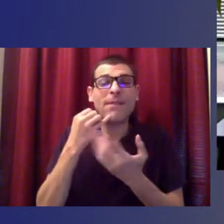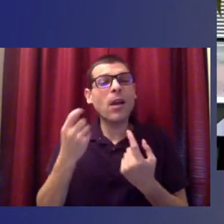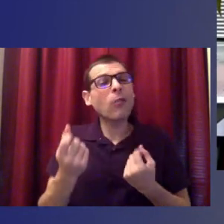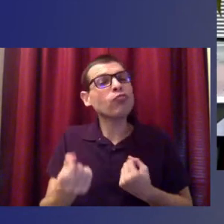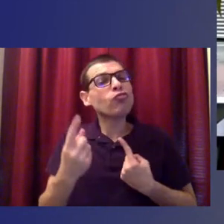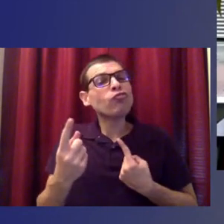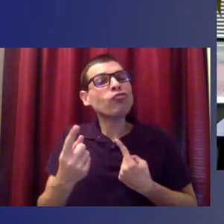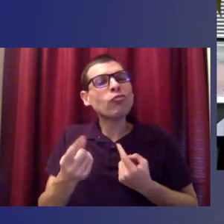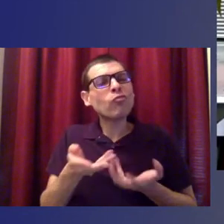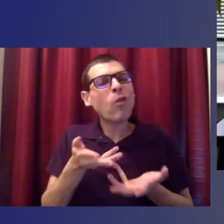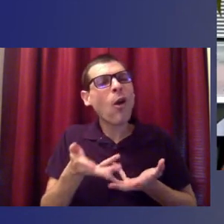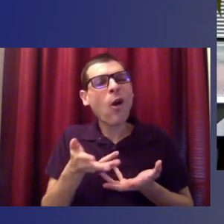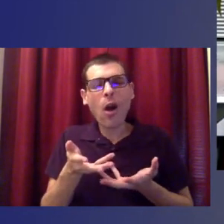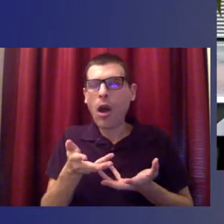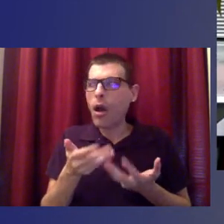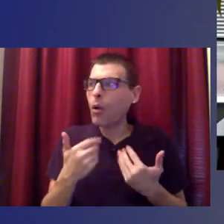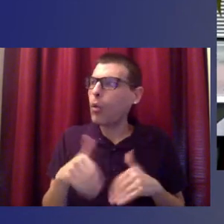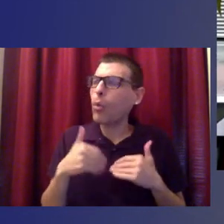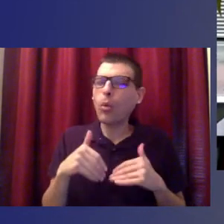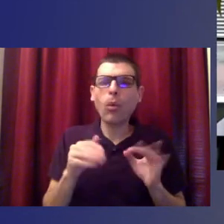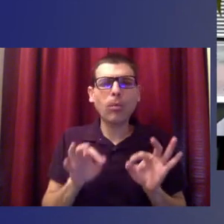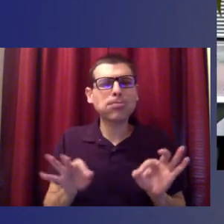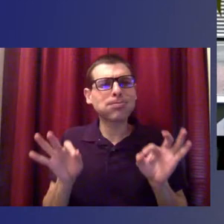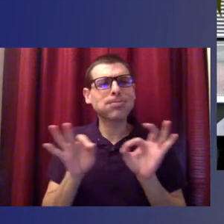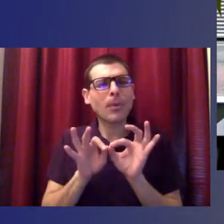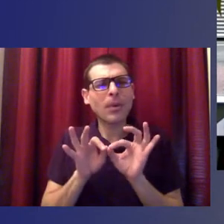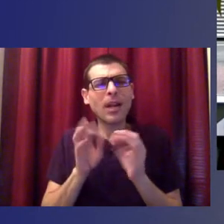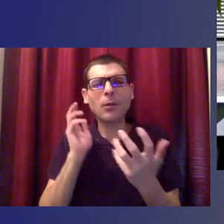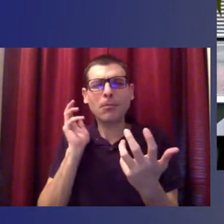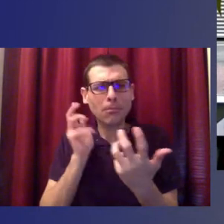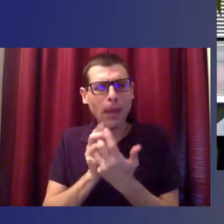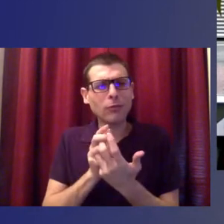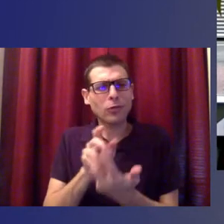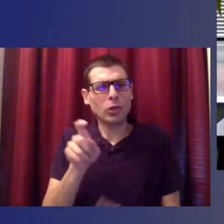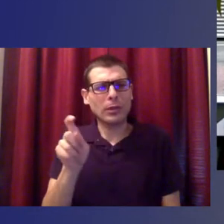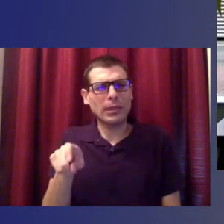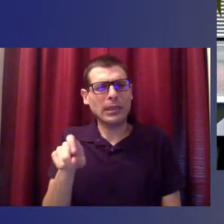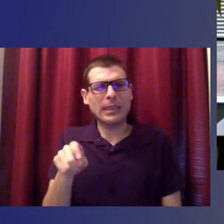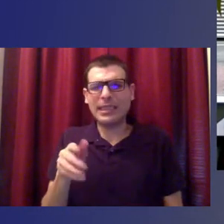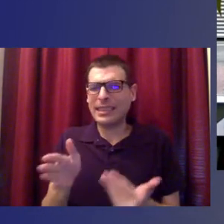and then kind of addressing their needs as they arise.